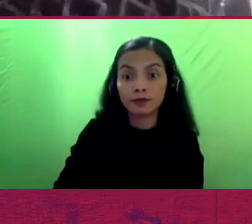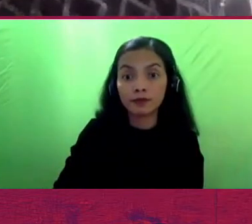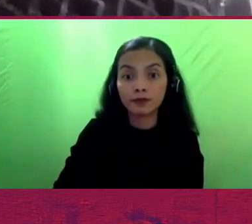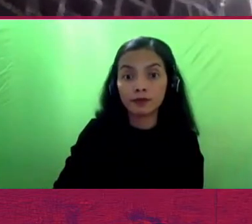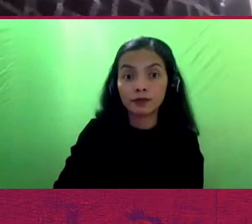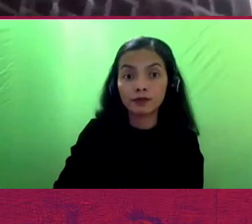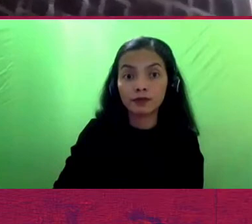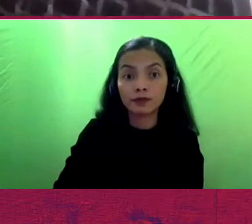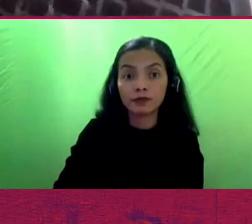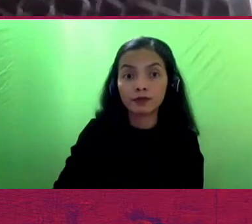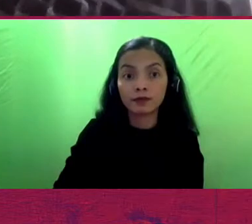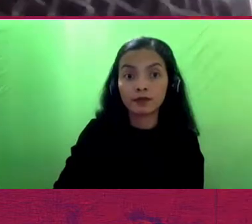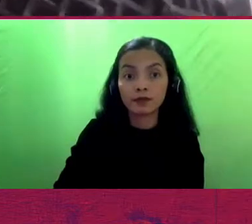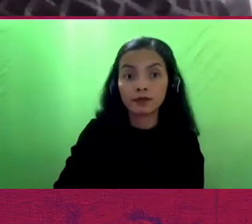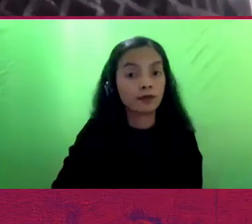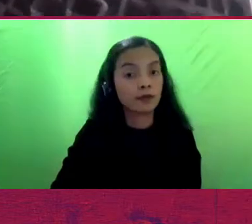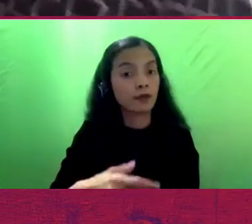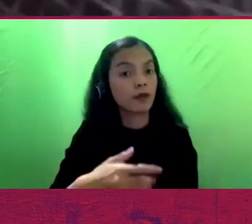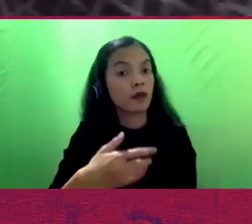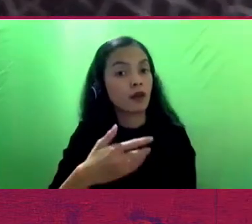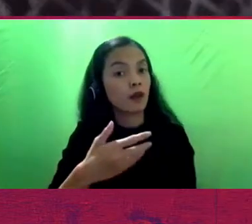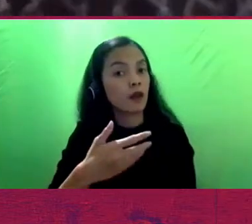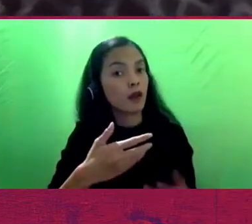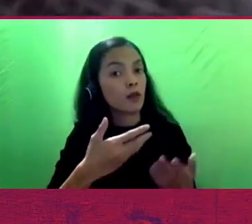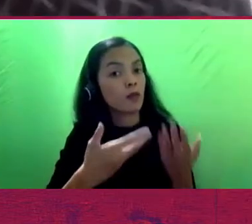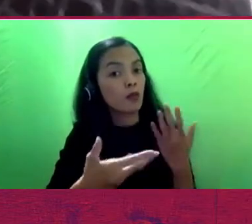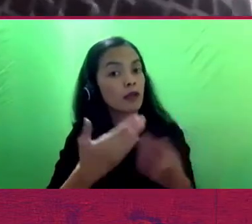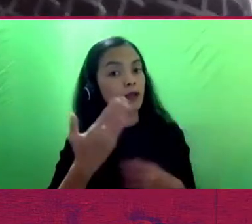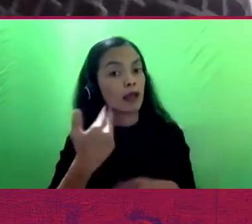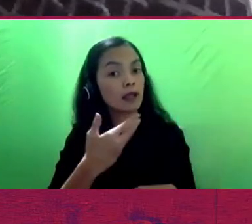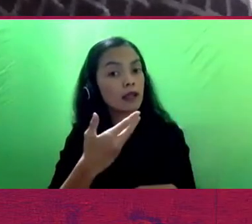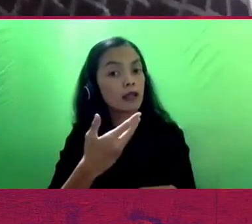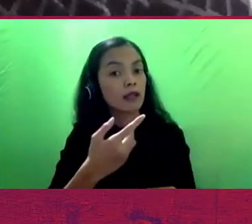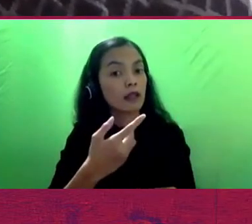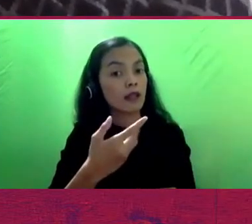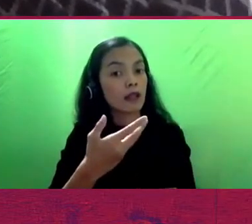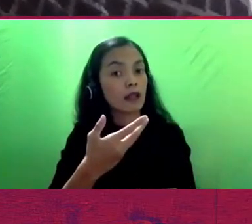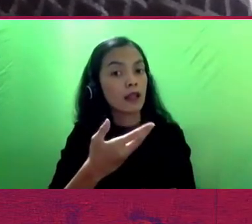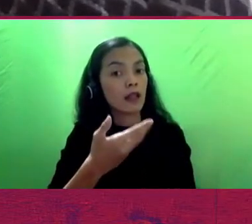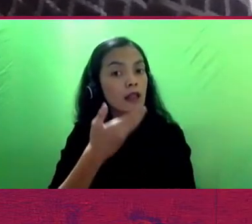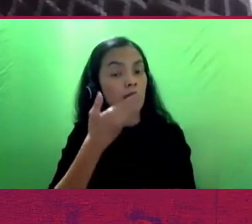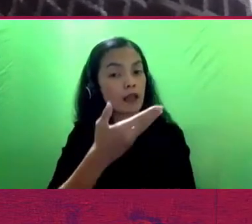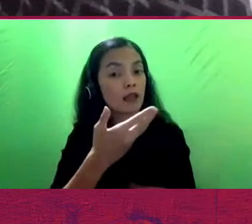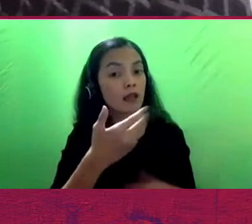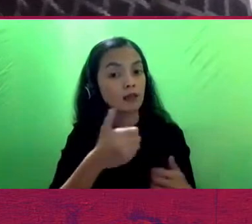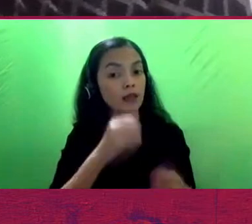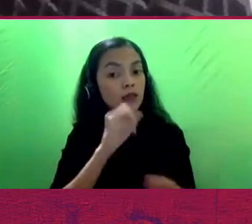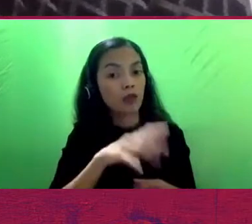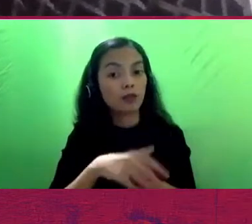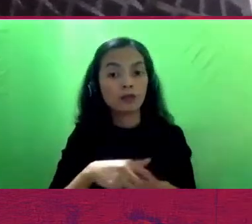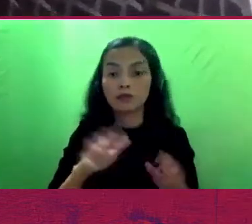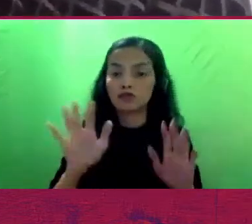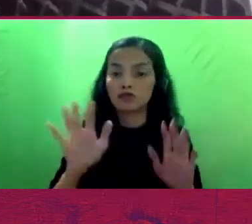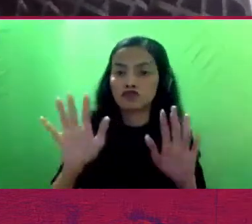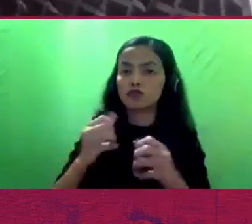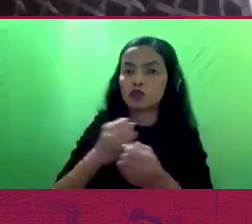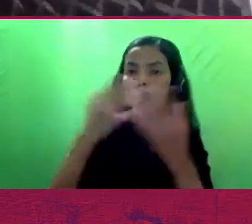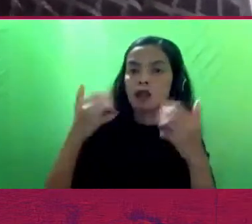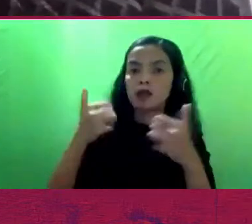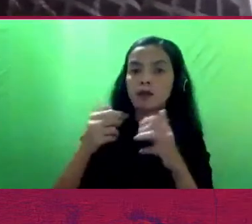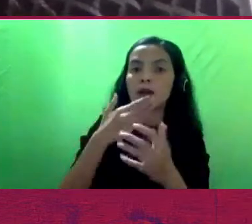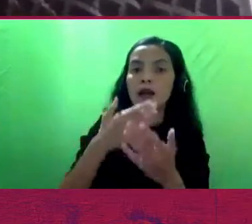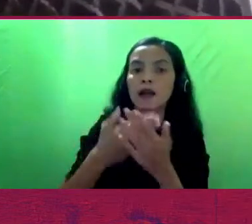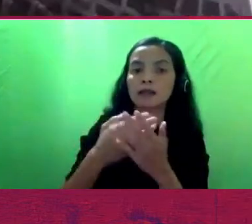question that I addressed earlier, or do I need to repeat it? No, the questions were clear. Thank you, Niken. Thank you